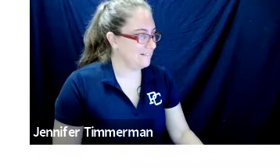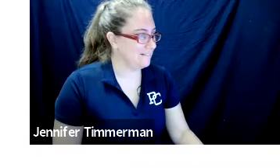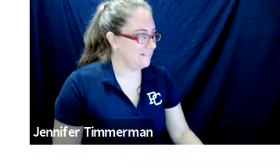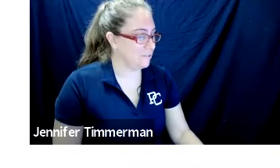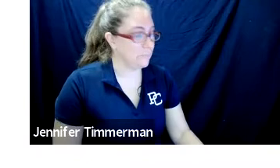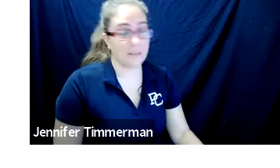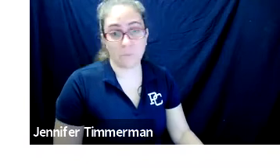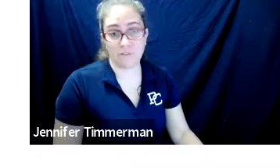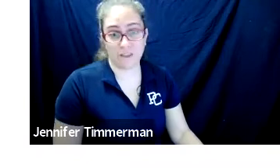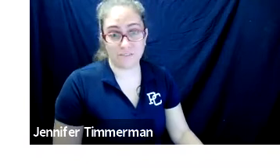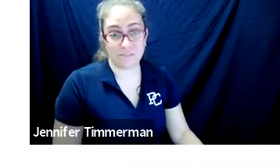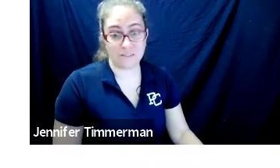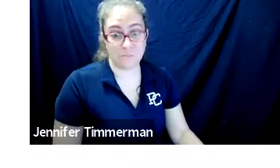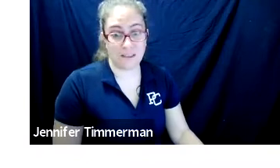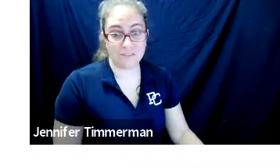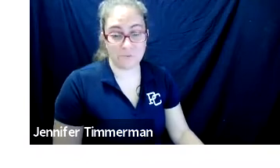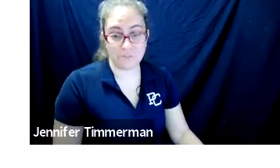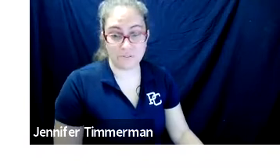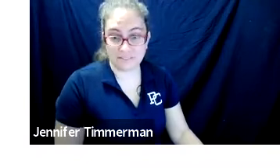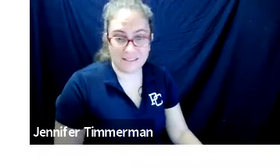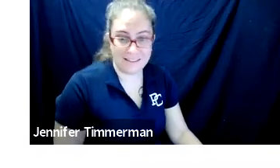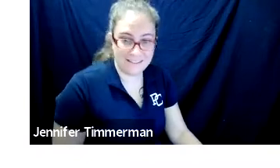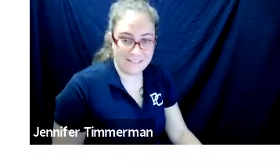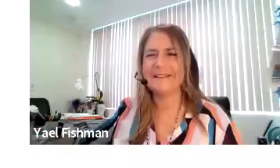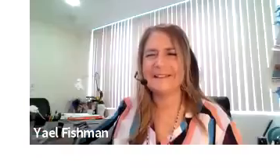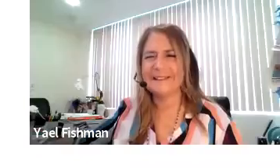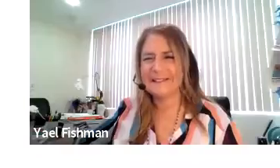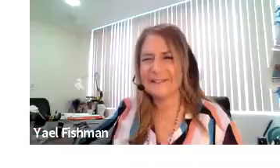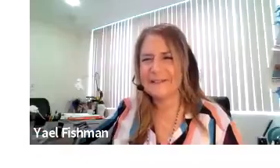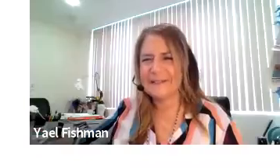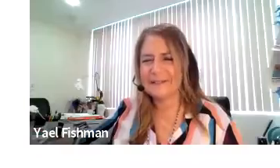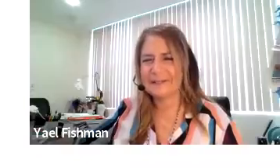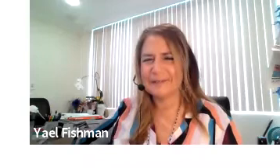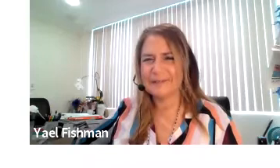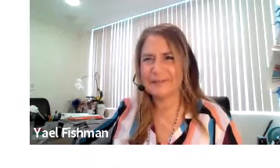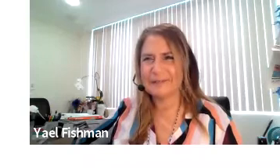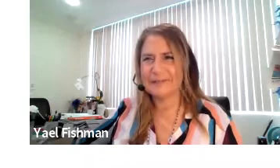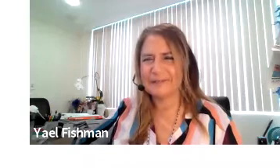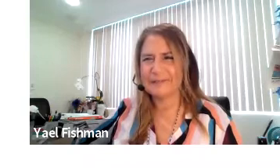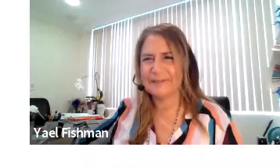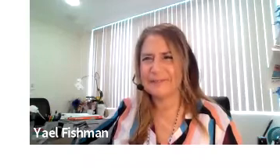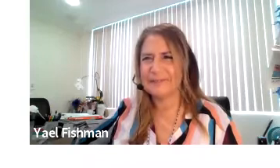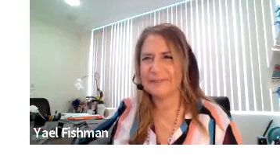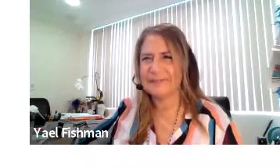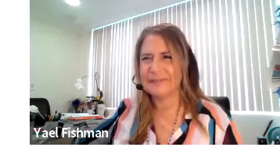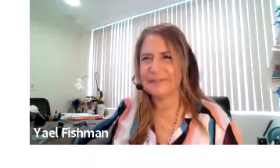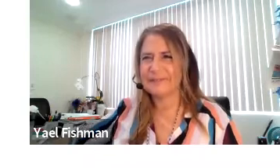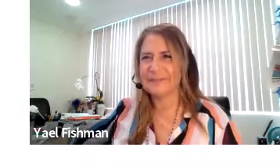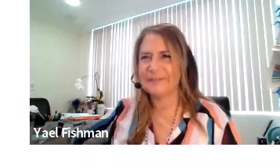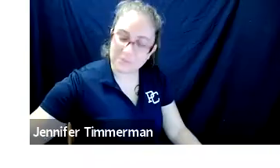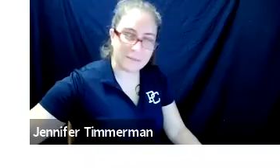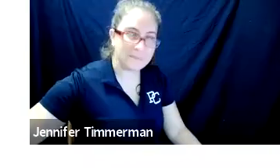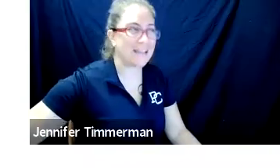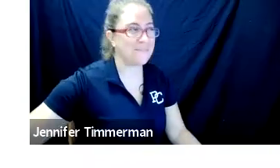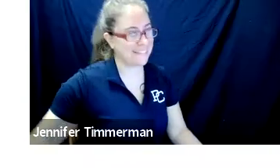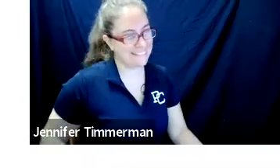You pick up way faster than some of my high school students. Like teach the same thing several days in a